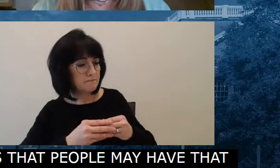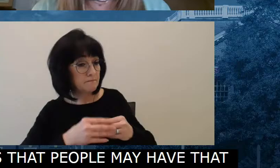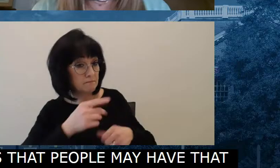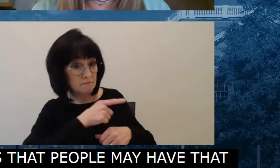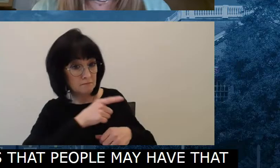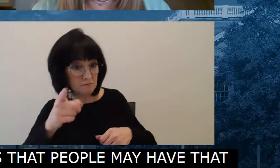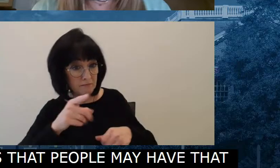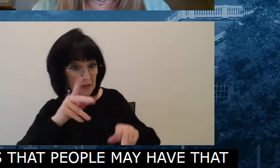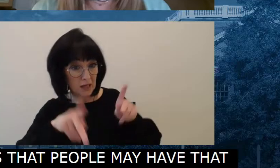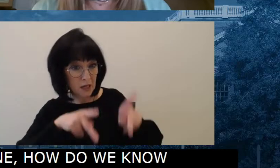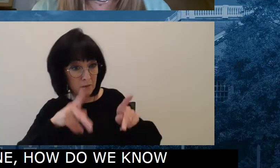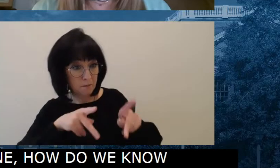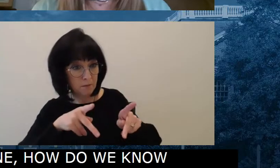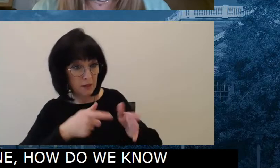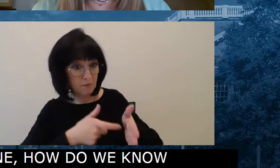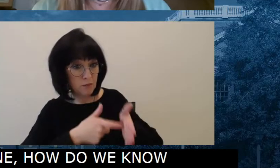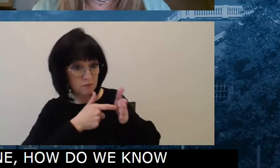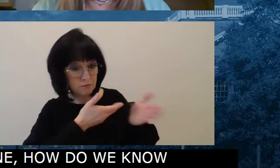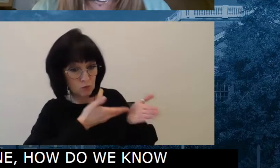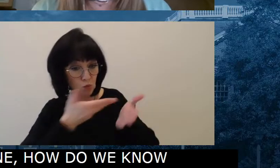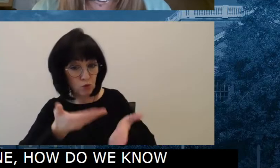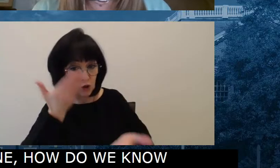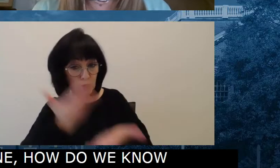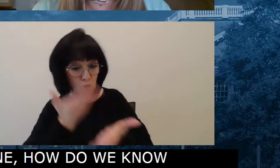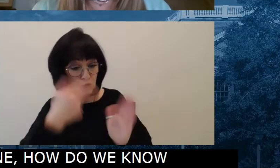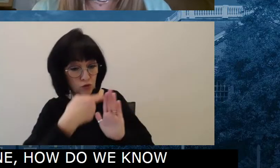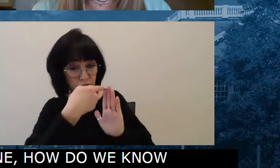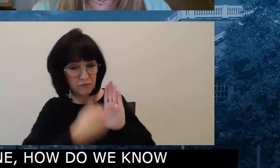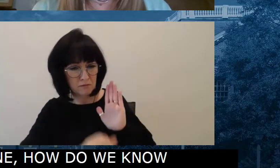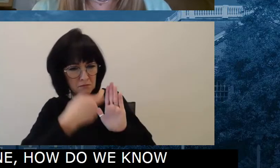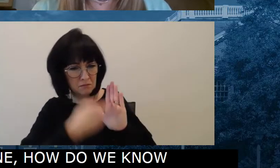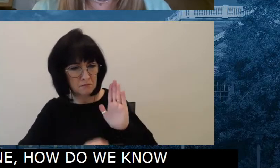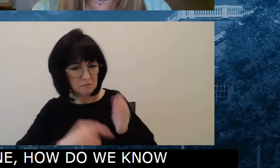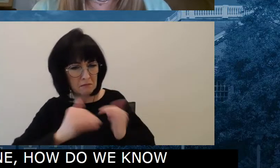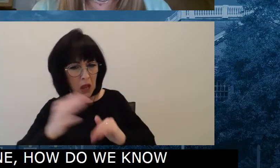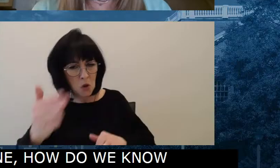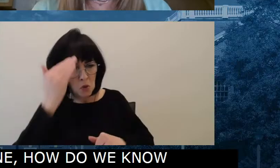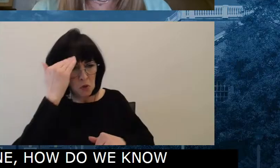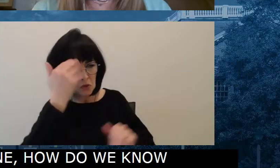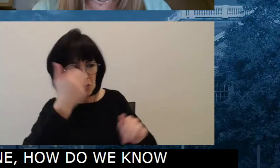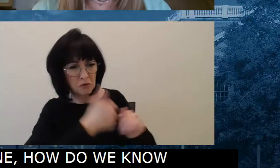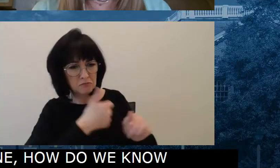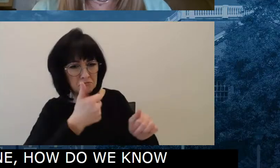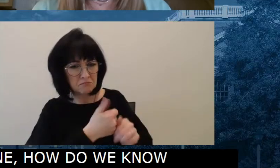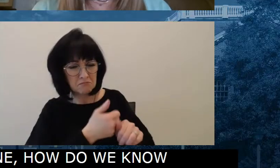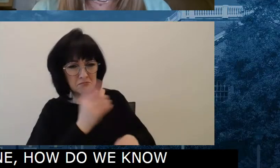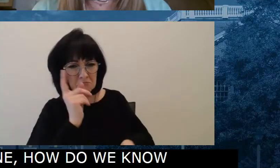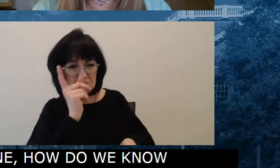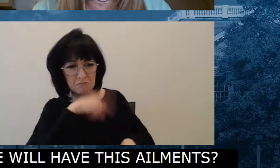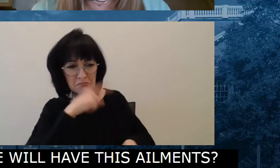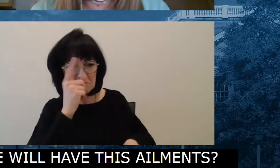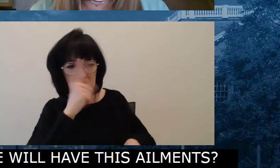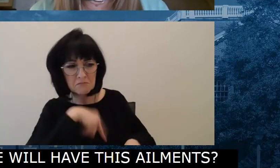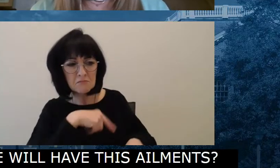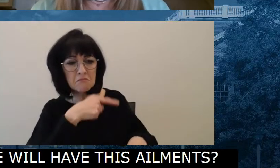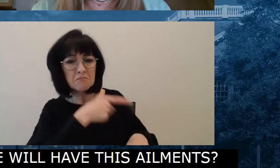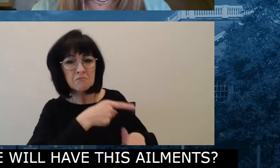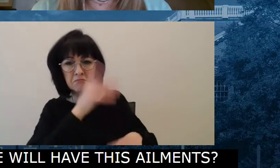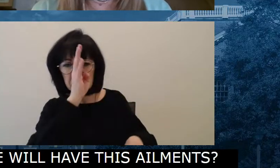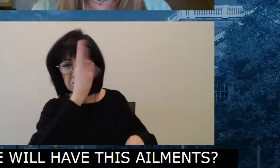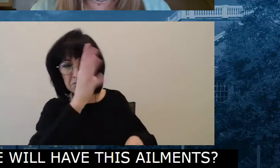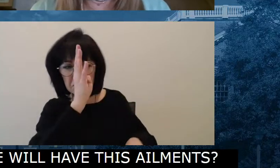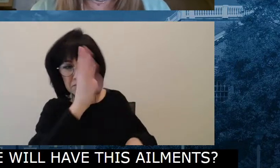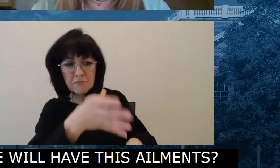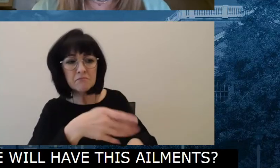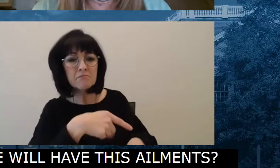bring proof of that to get the vaccine to make sure, that this isn't something that's being abused? I know we've seen in other states, people try and take advantage of some of the